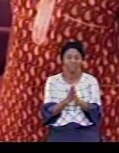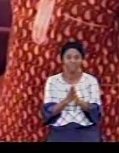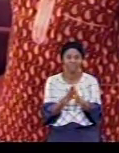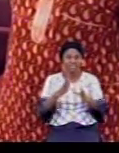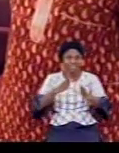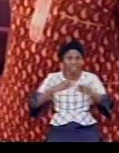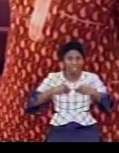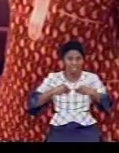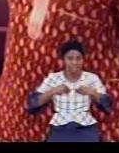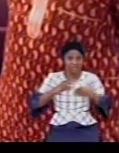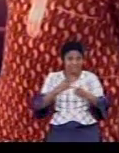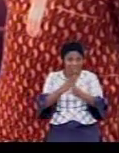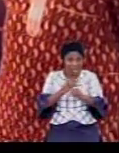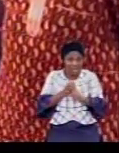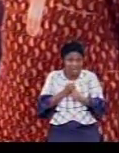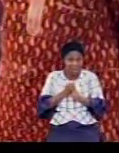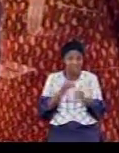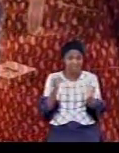Claim that promise.